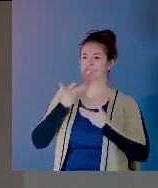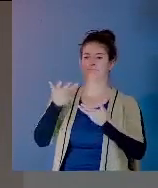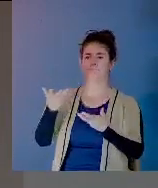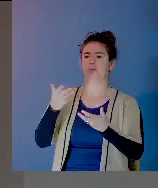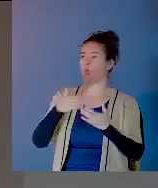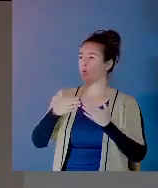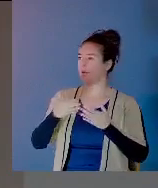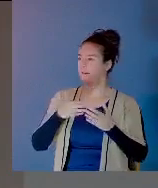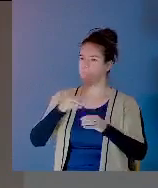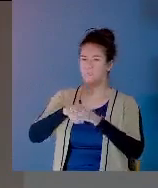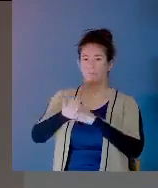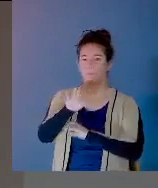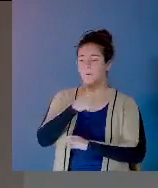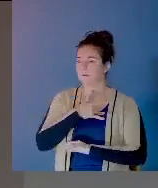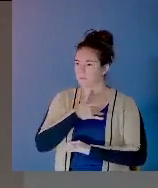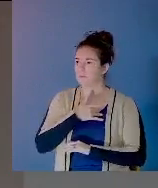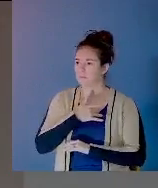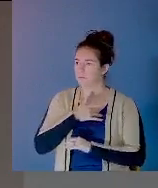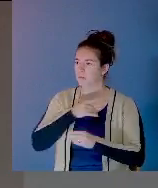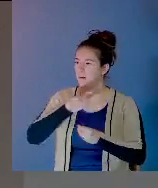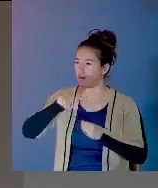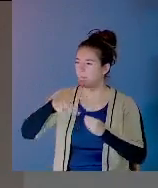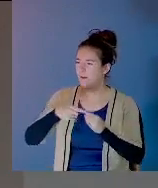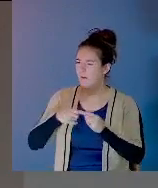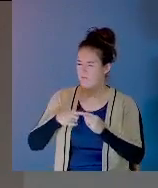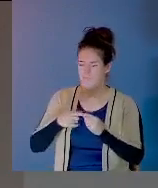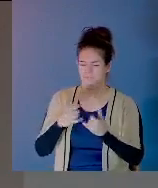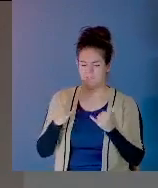about what today represents.